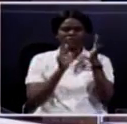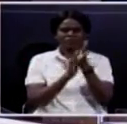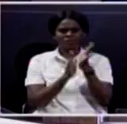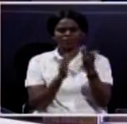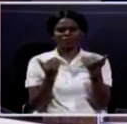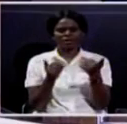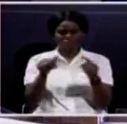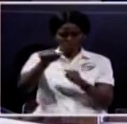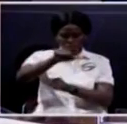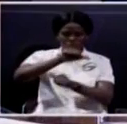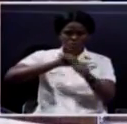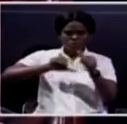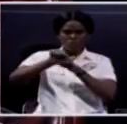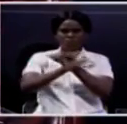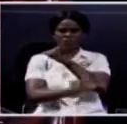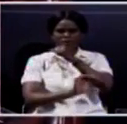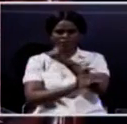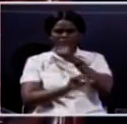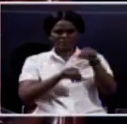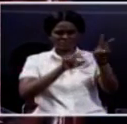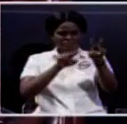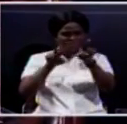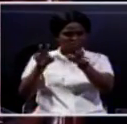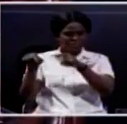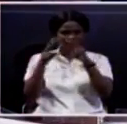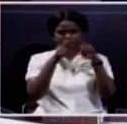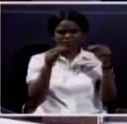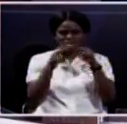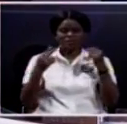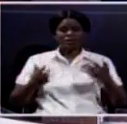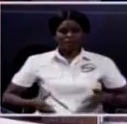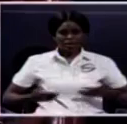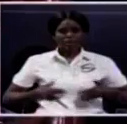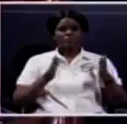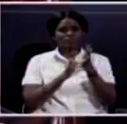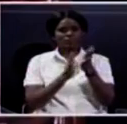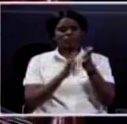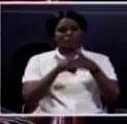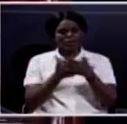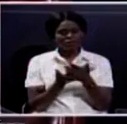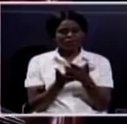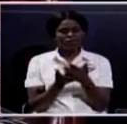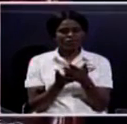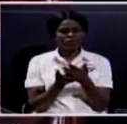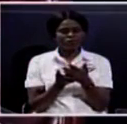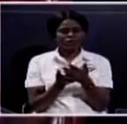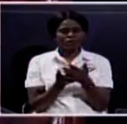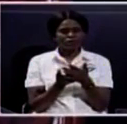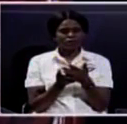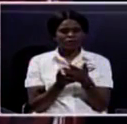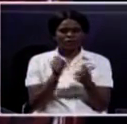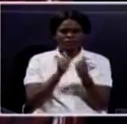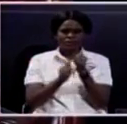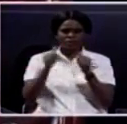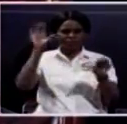When you walk around the country. Yes. And you go to rural areas, you're happy with the state? In which conditions? Is it